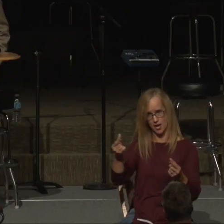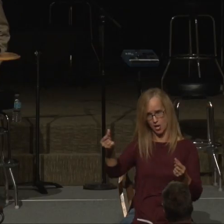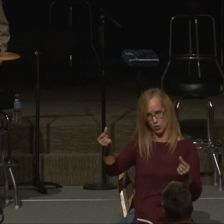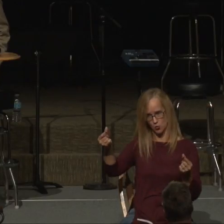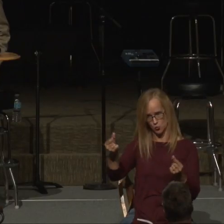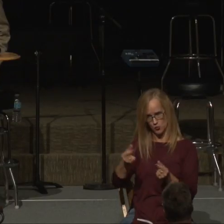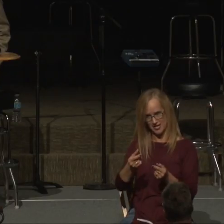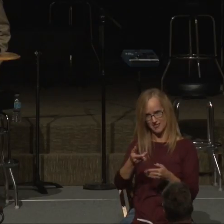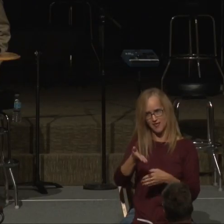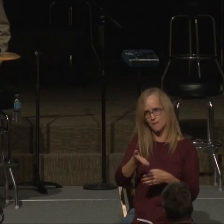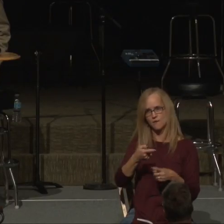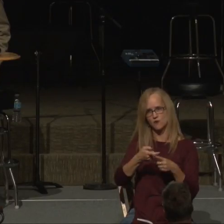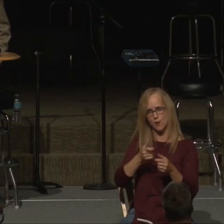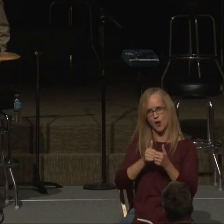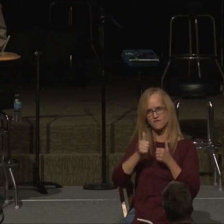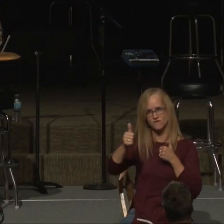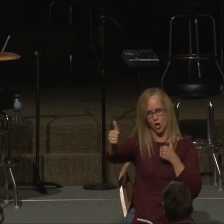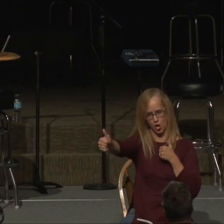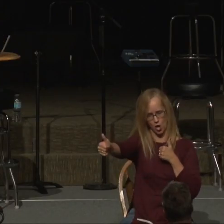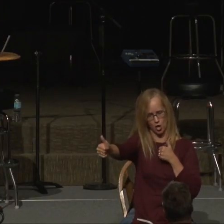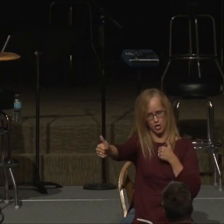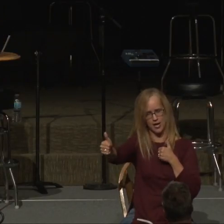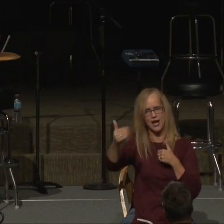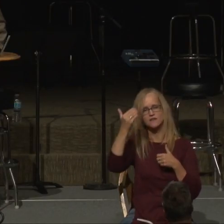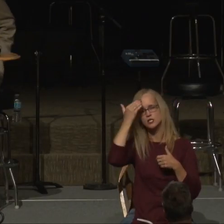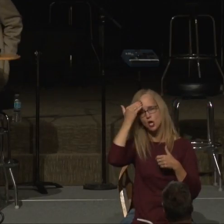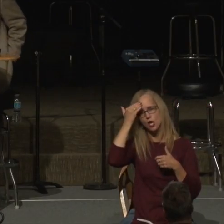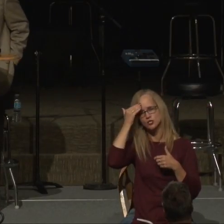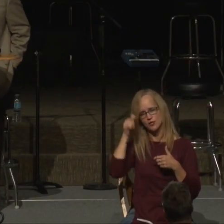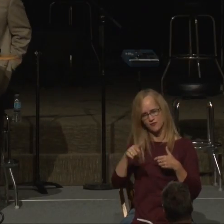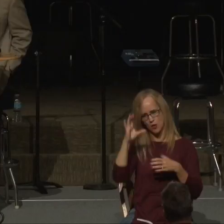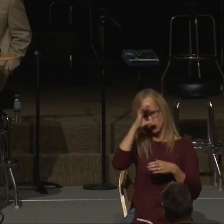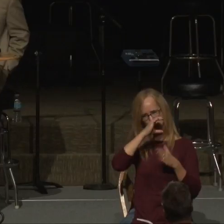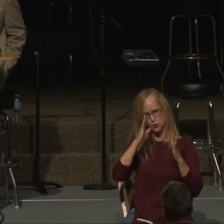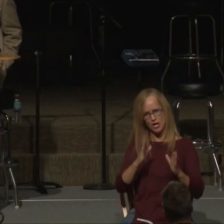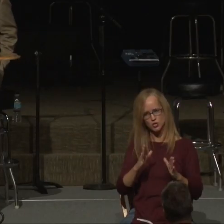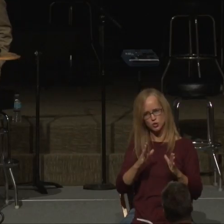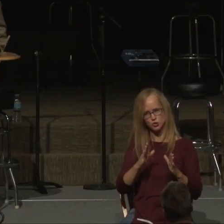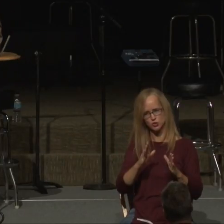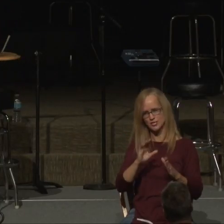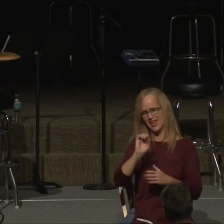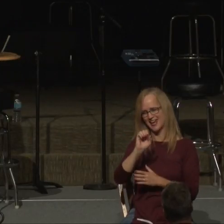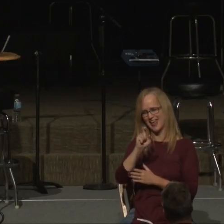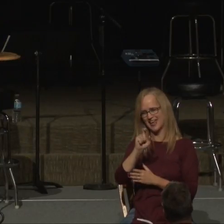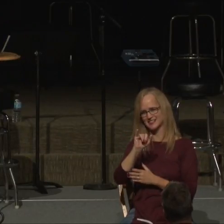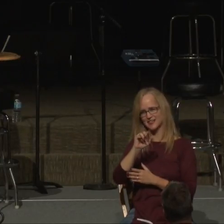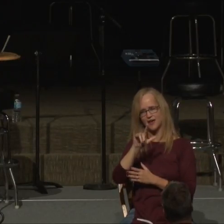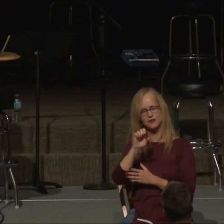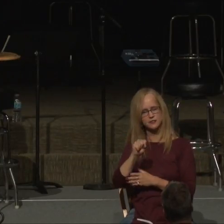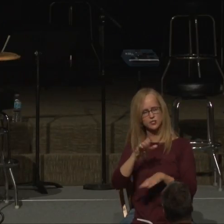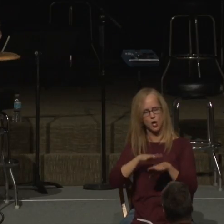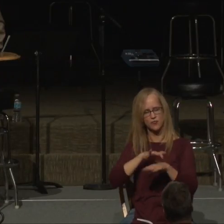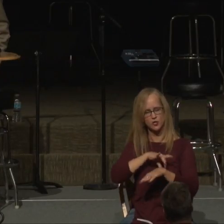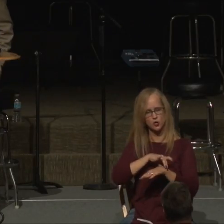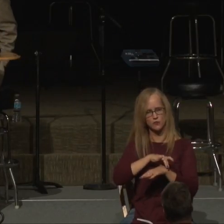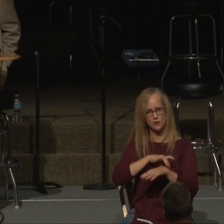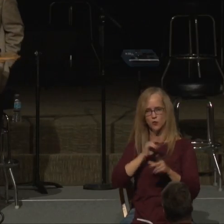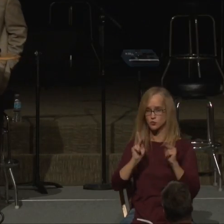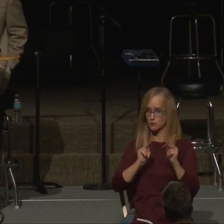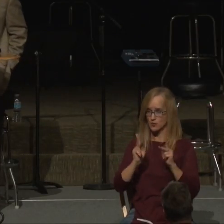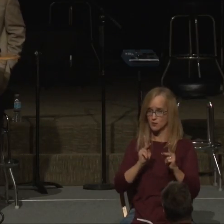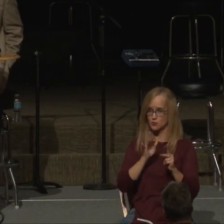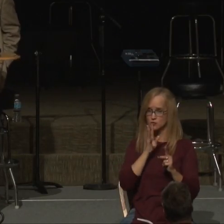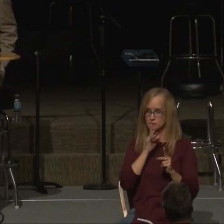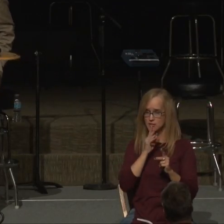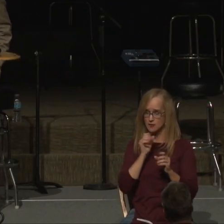afar. And having acknowledged that they were strangers and exiles on the earth. For people who speak thus make